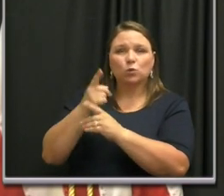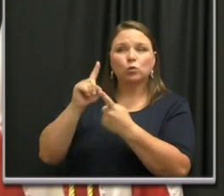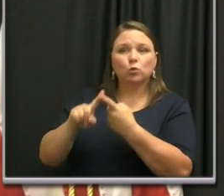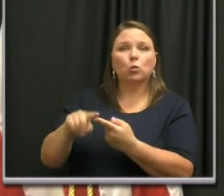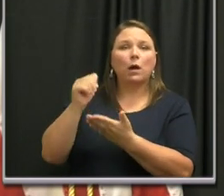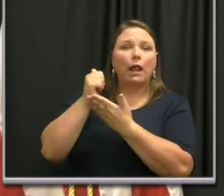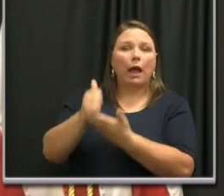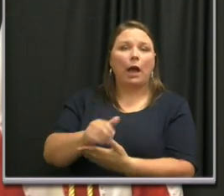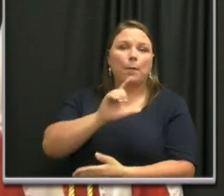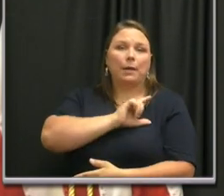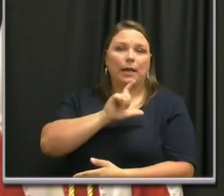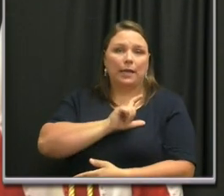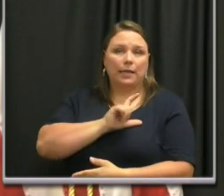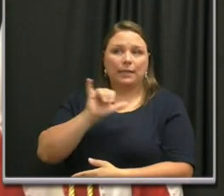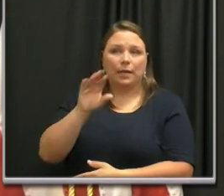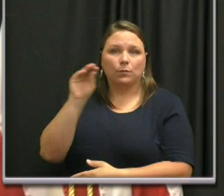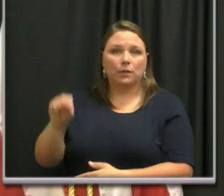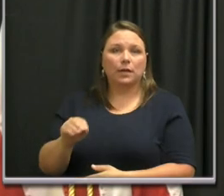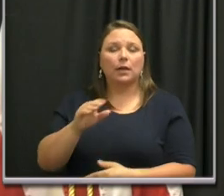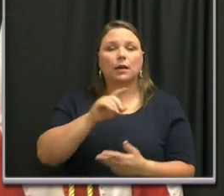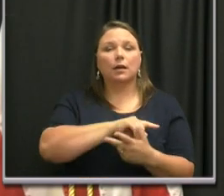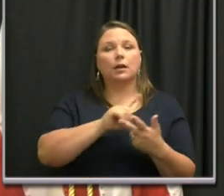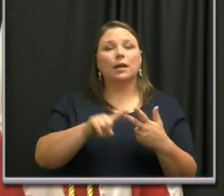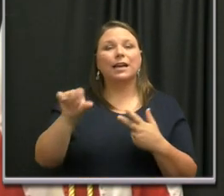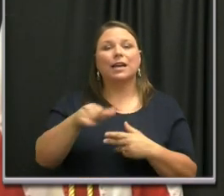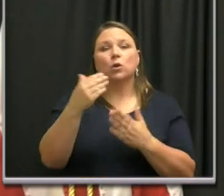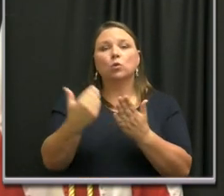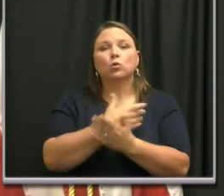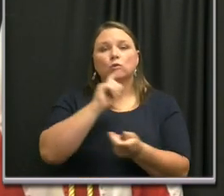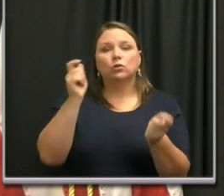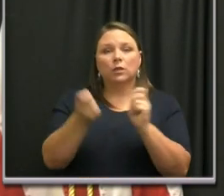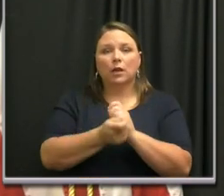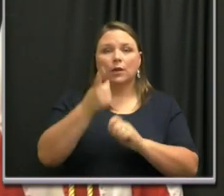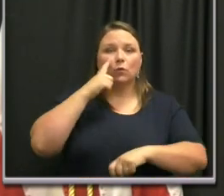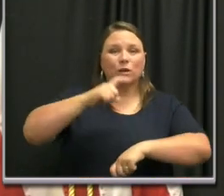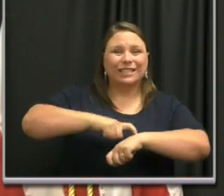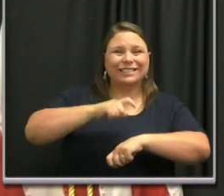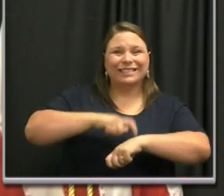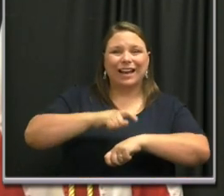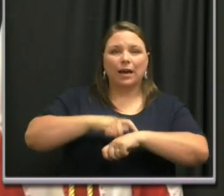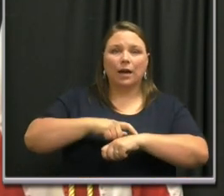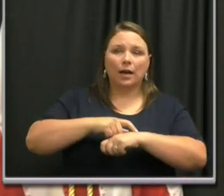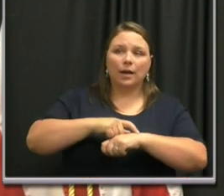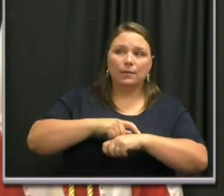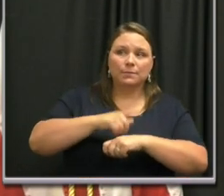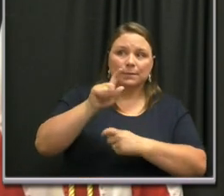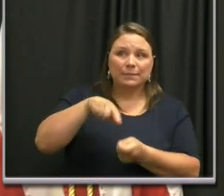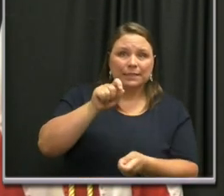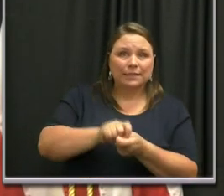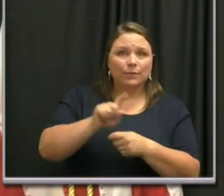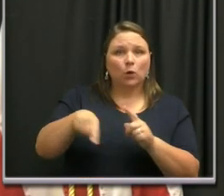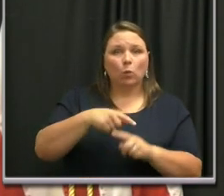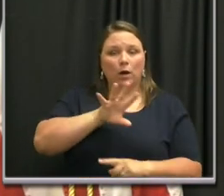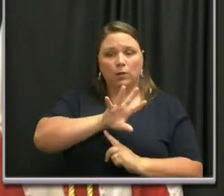police? And is there any new changes on the timeline for the body camera program? Thank you.